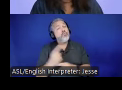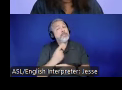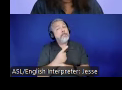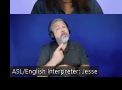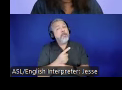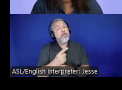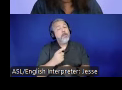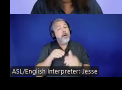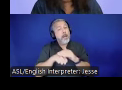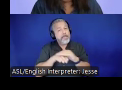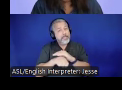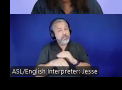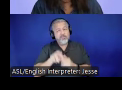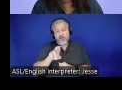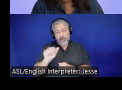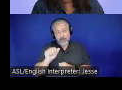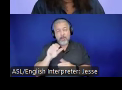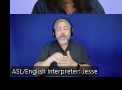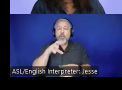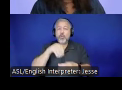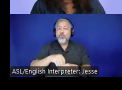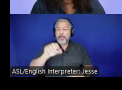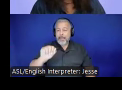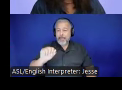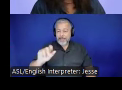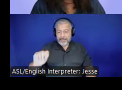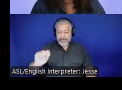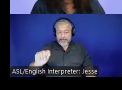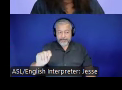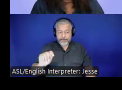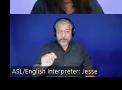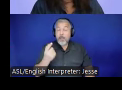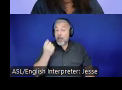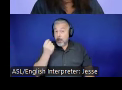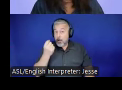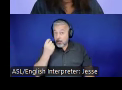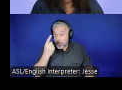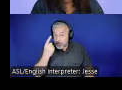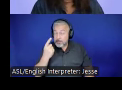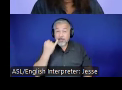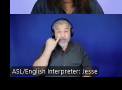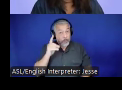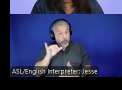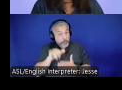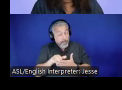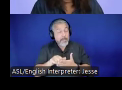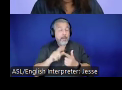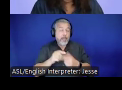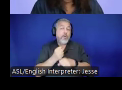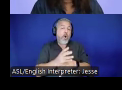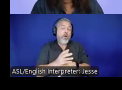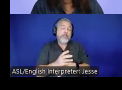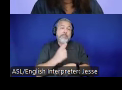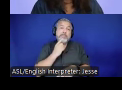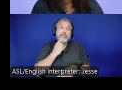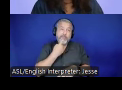accommodations, which can include AT, unless doing so would cause significant difficulty or